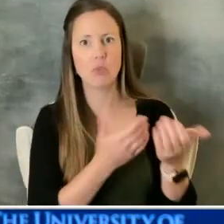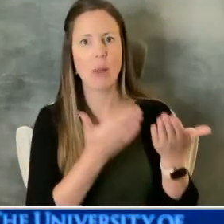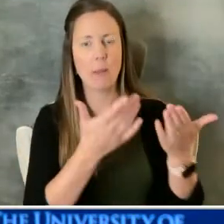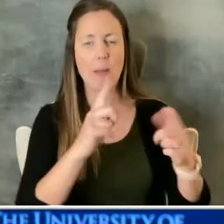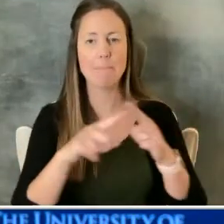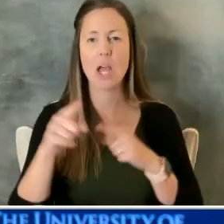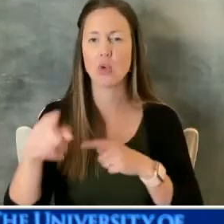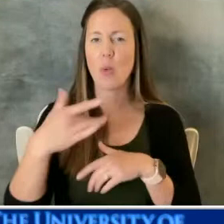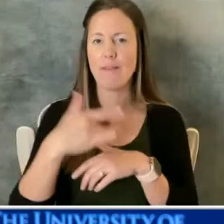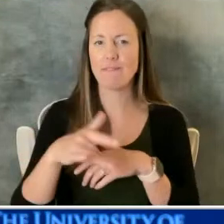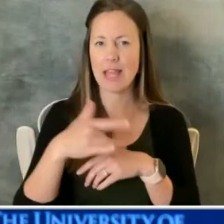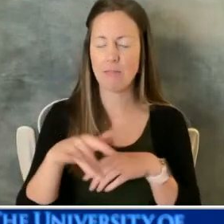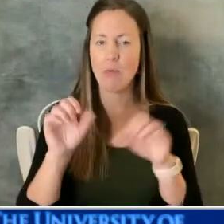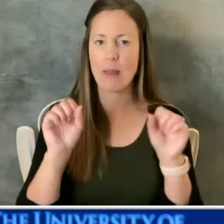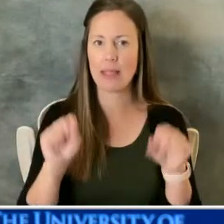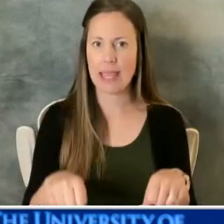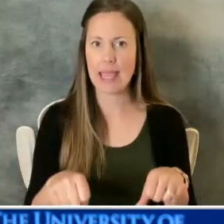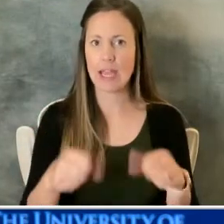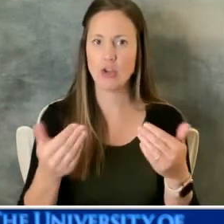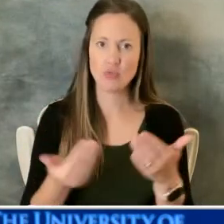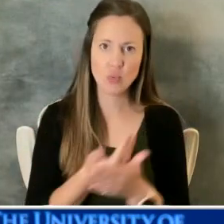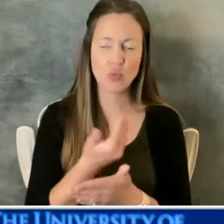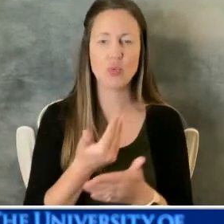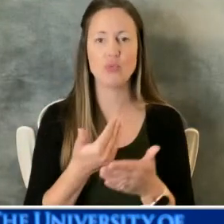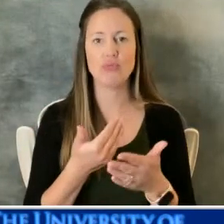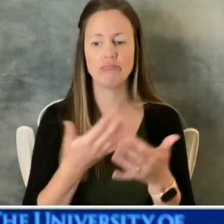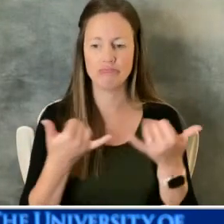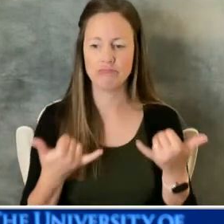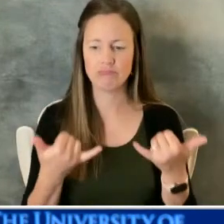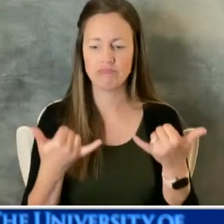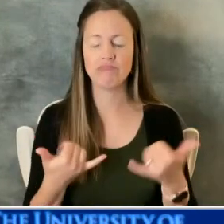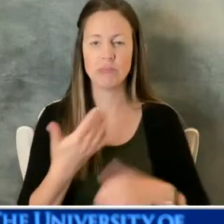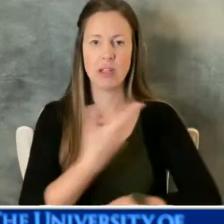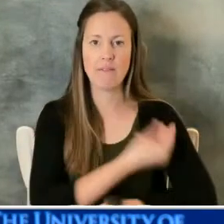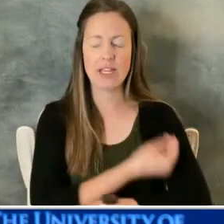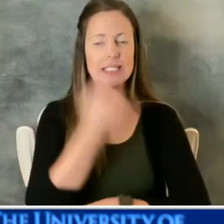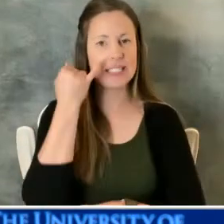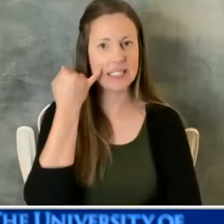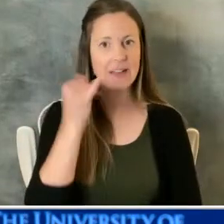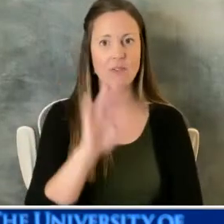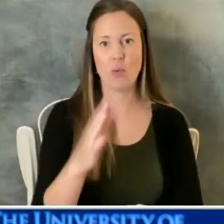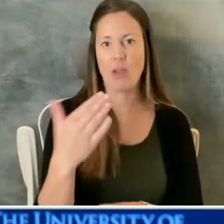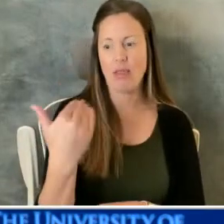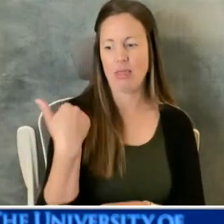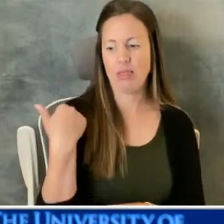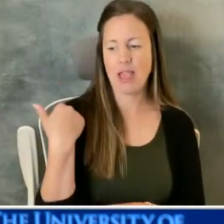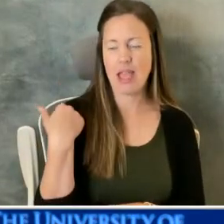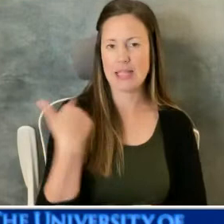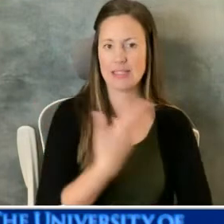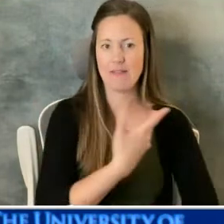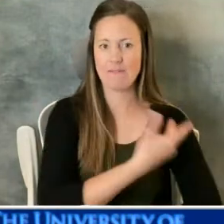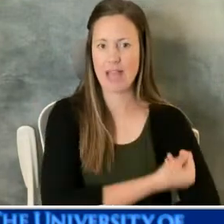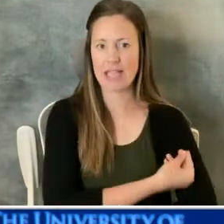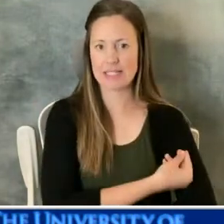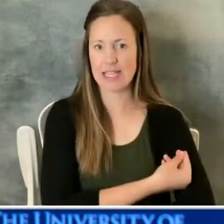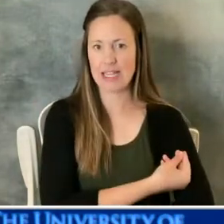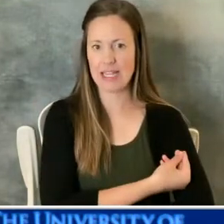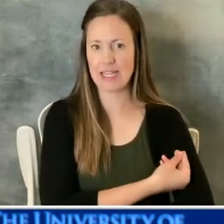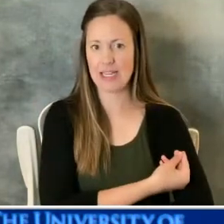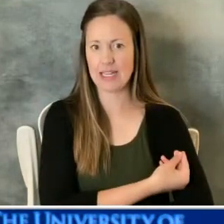a new updated vaccine if your last dose of vaccine, COVID